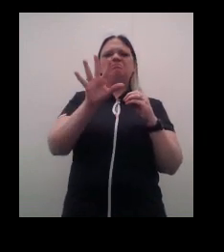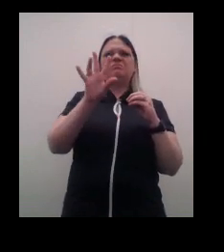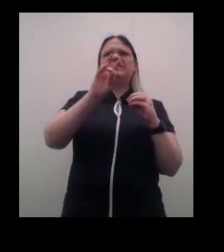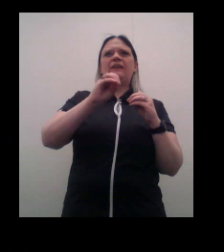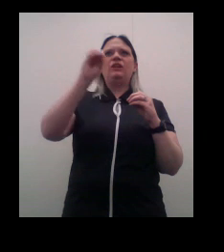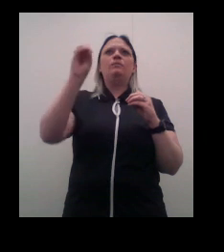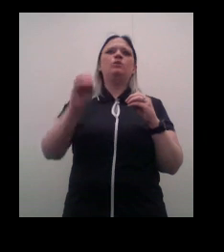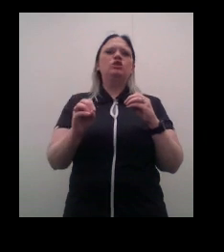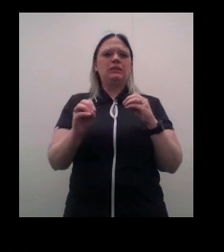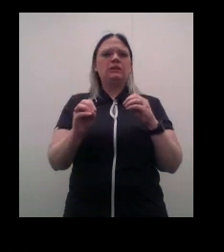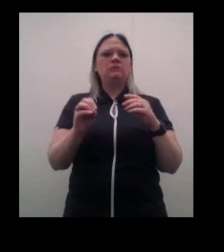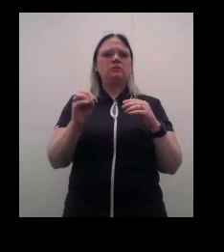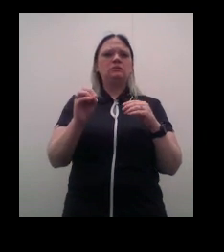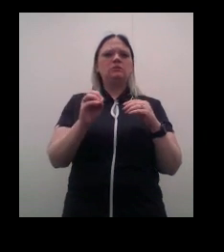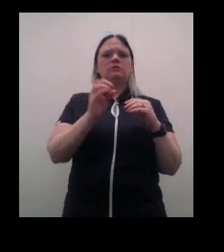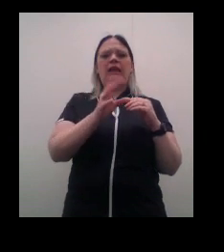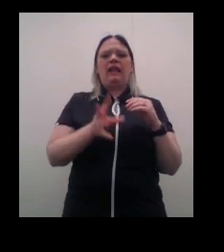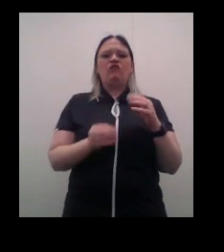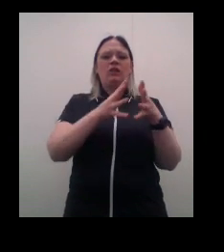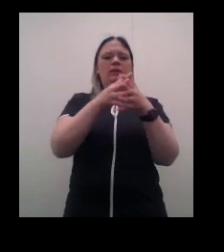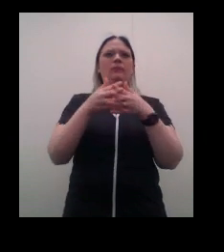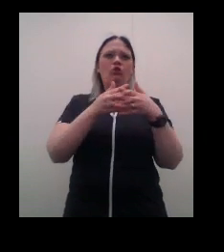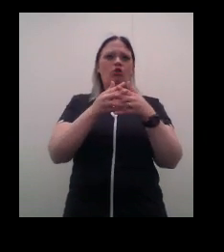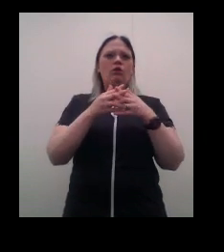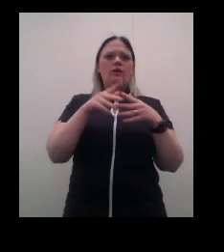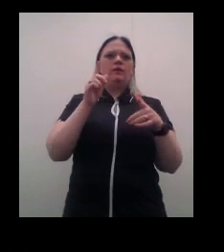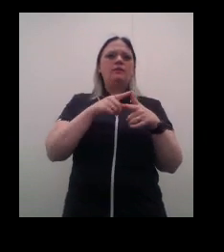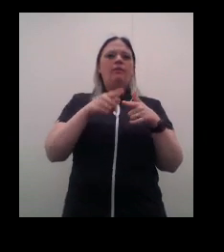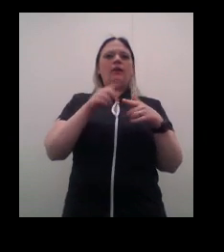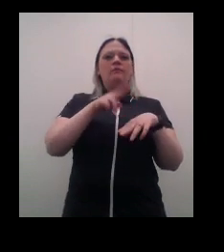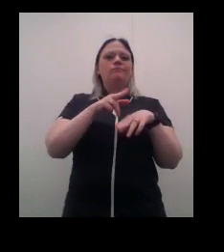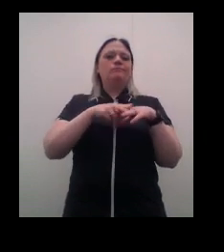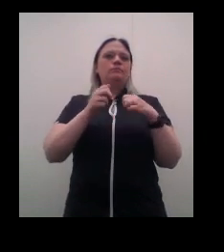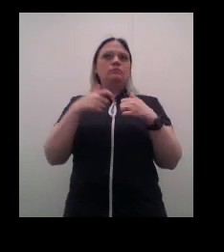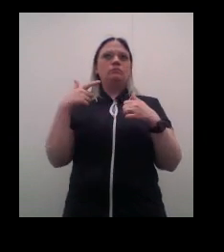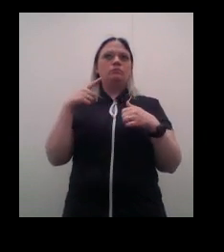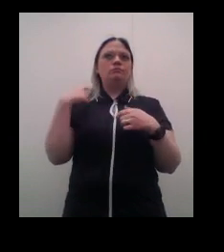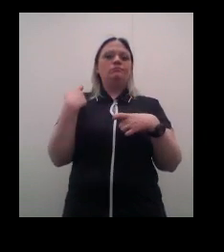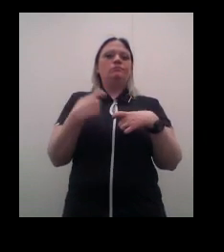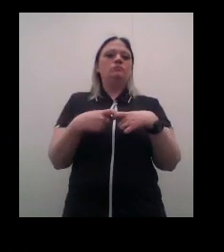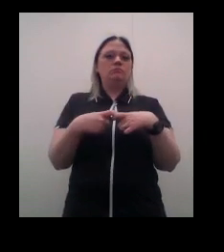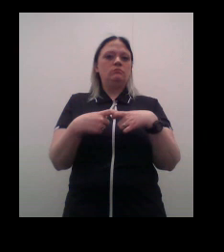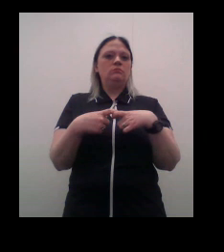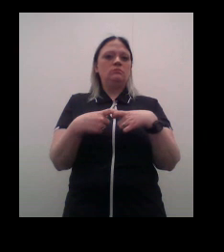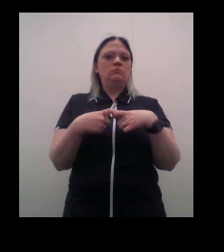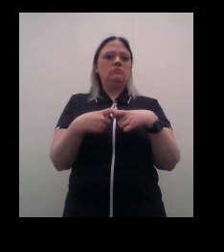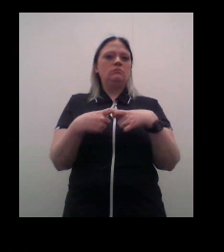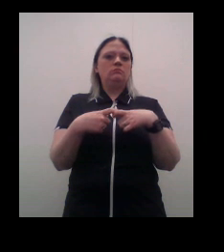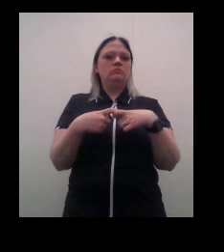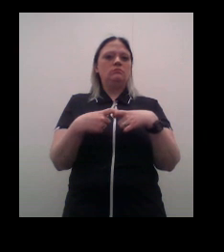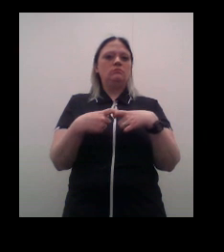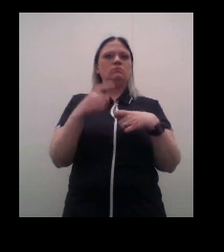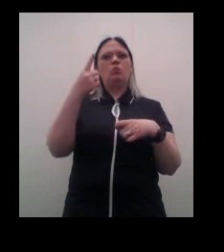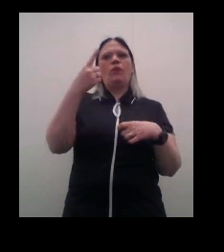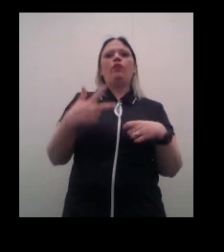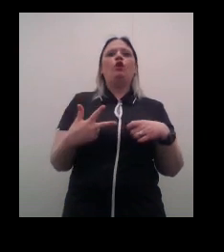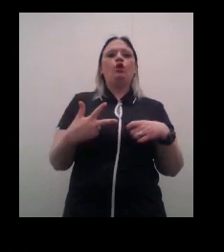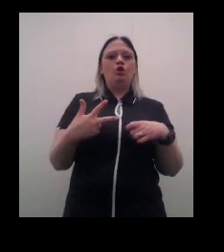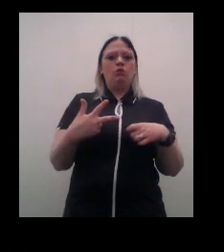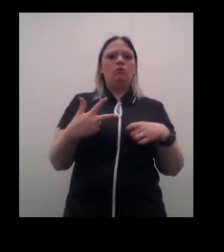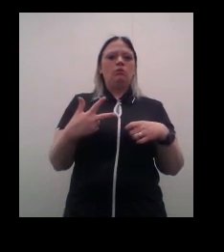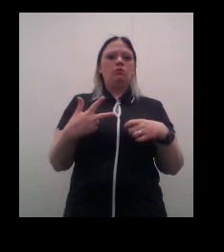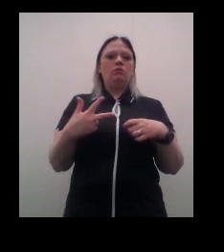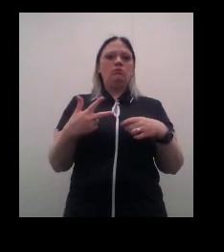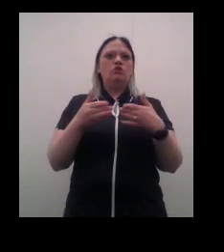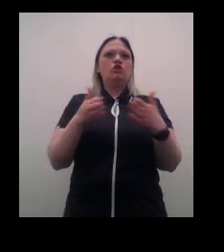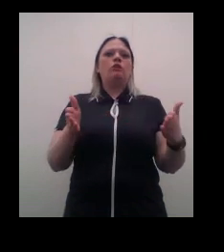African Americans, and then of course with Latinos, basically it's 1/3 of what they generally make